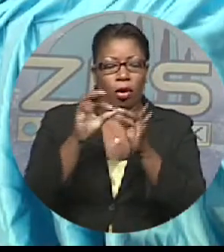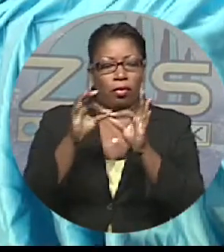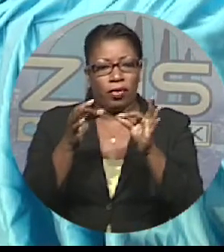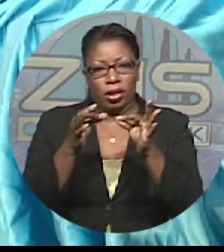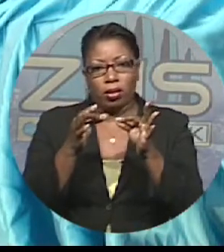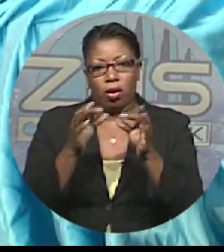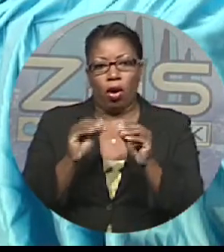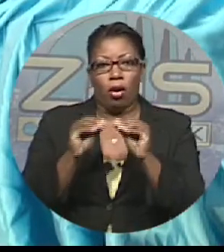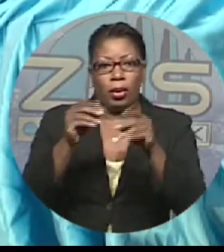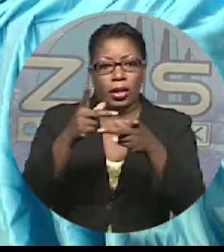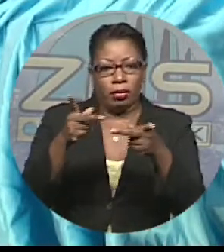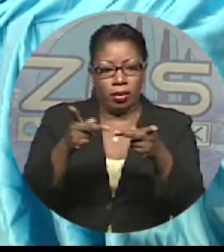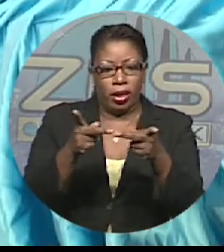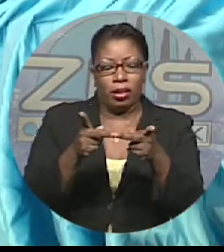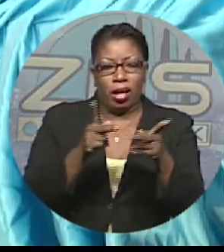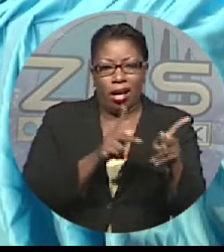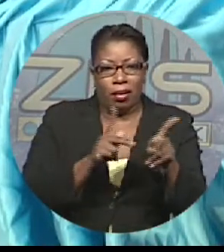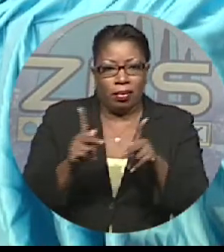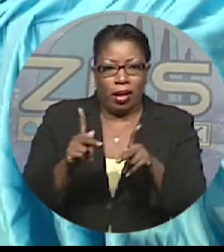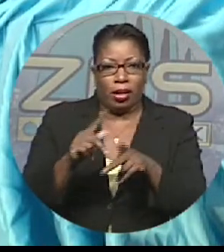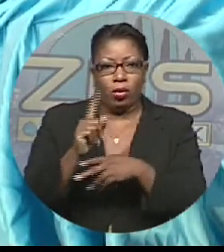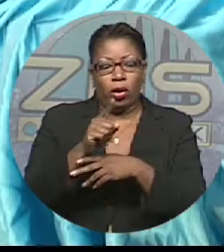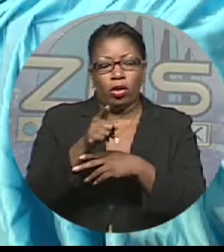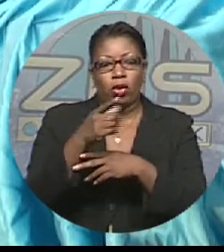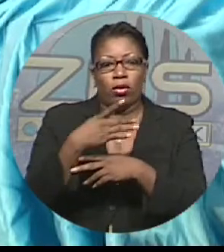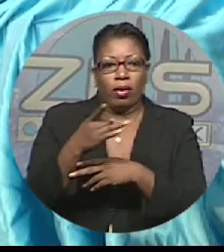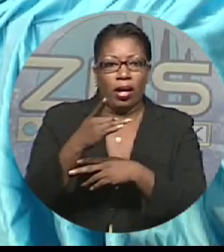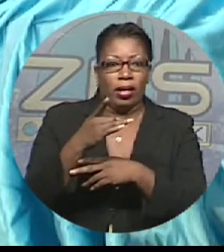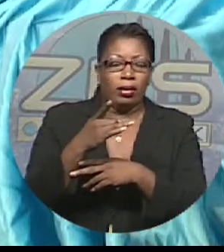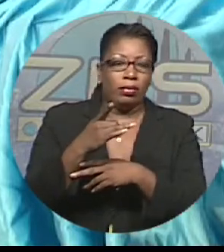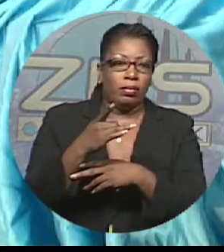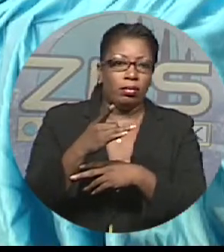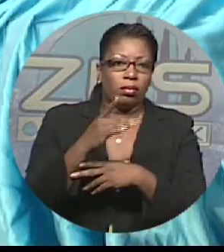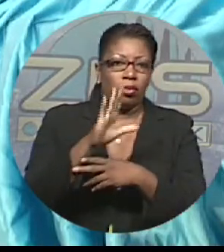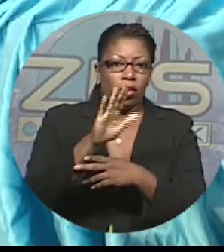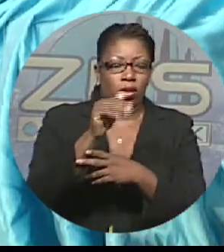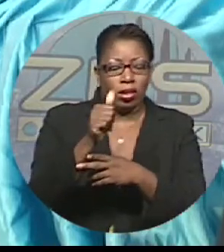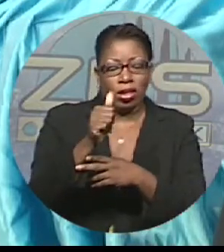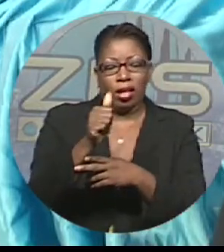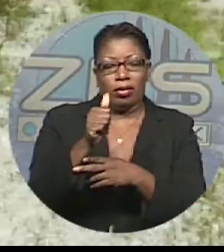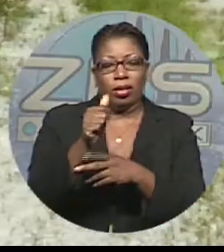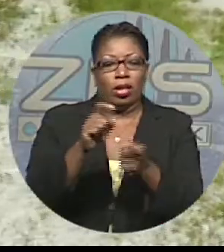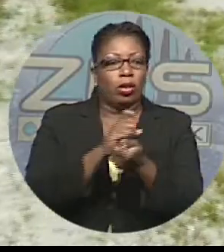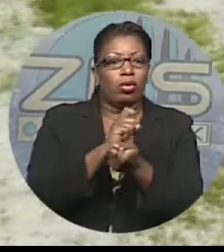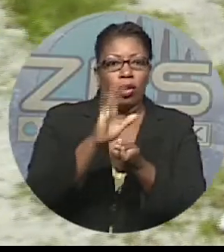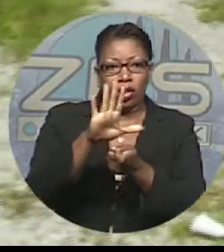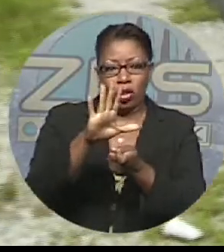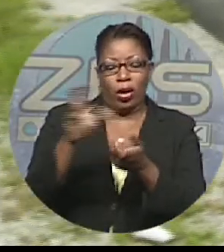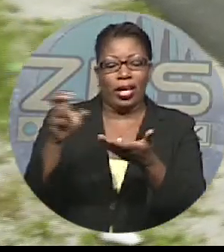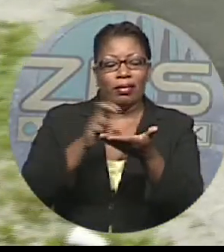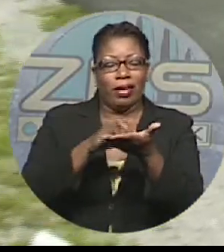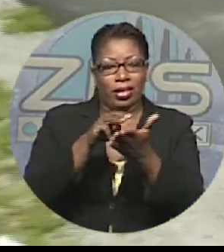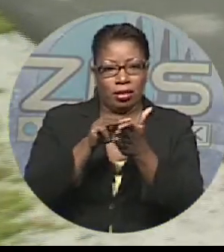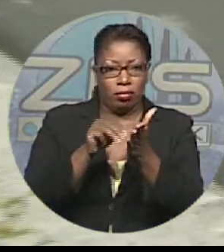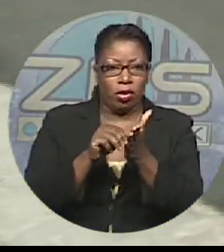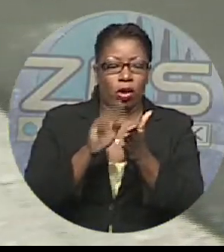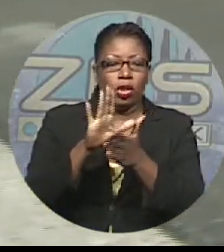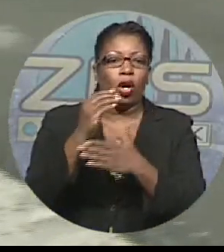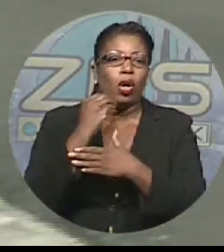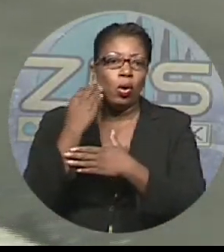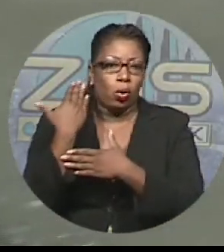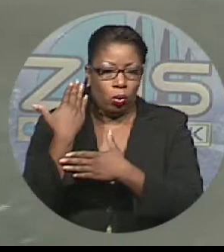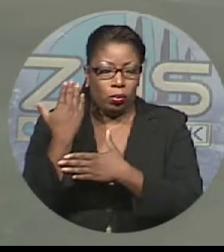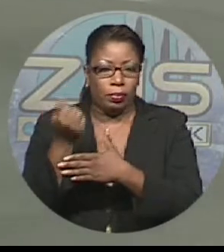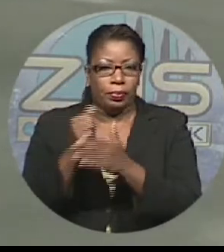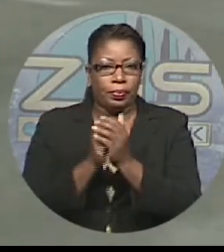at least put in place a plan where you won't find yourself jeopardizing your investment in your home. Minister Dorsey confirming the mortgage